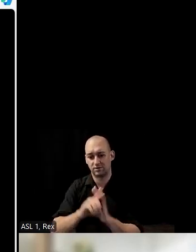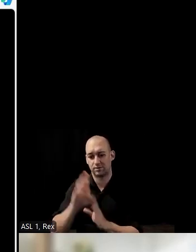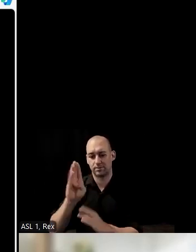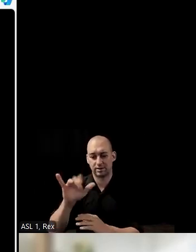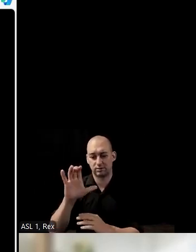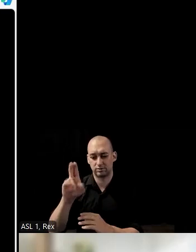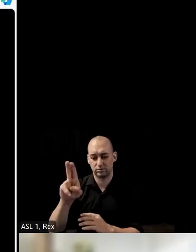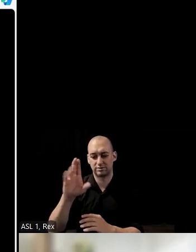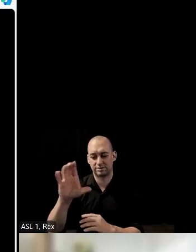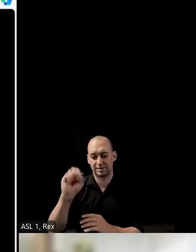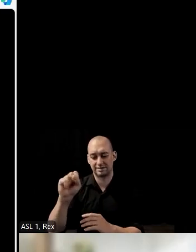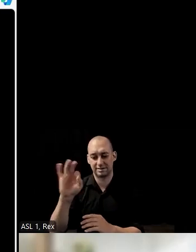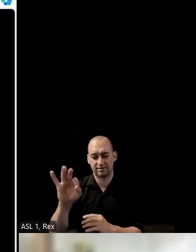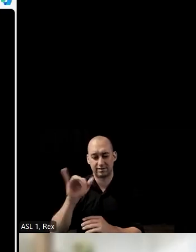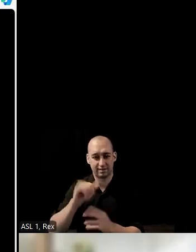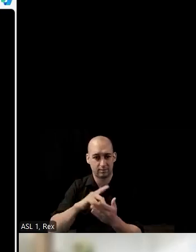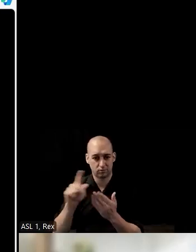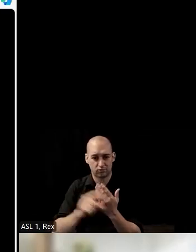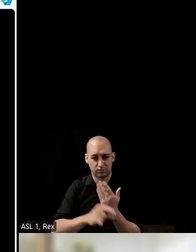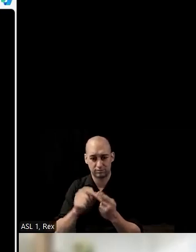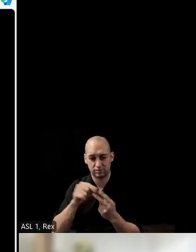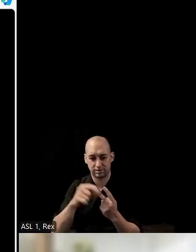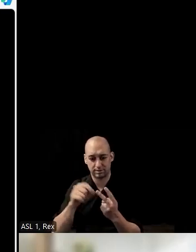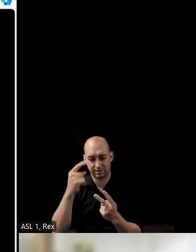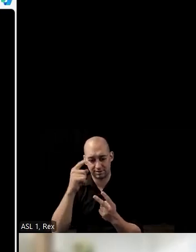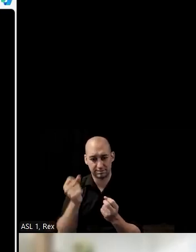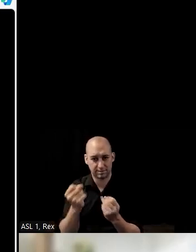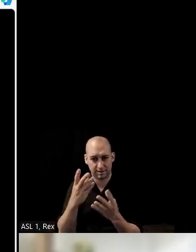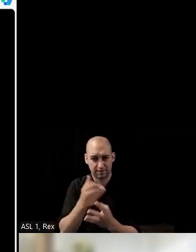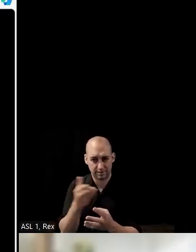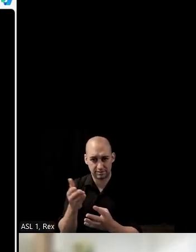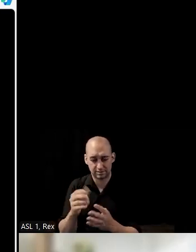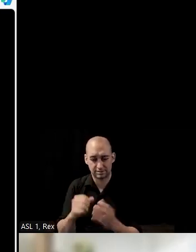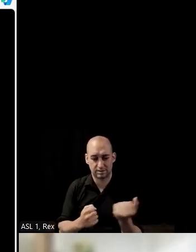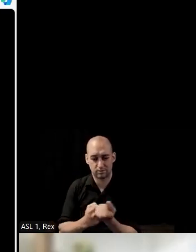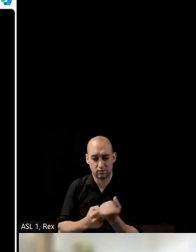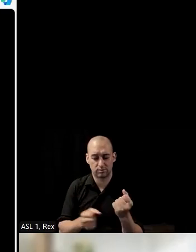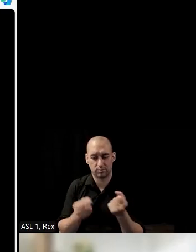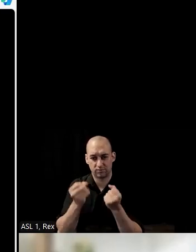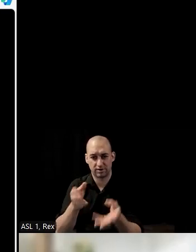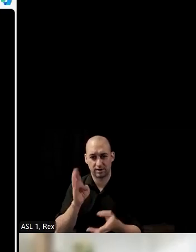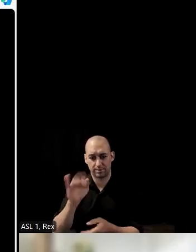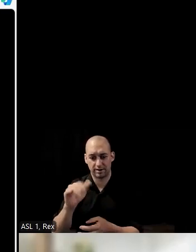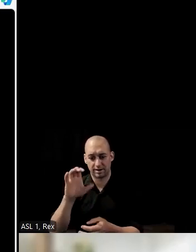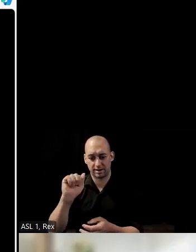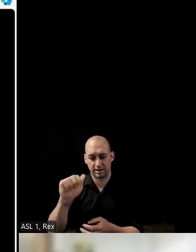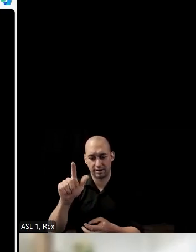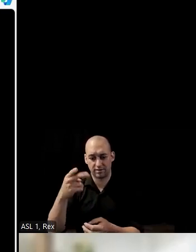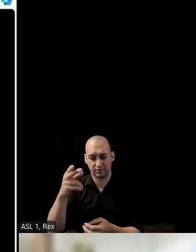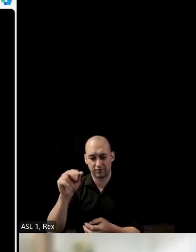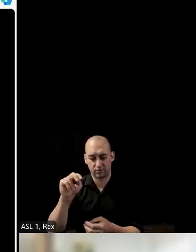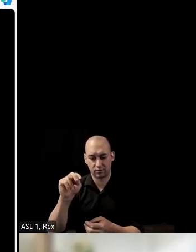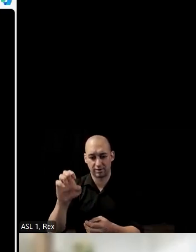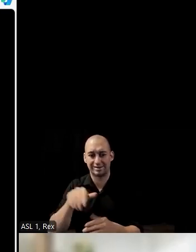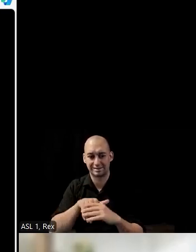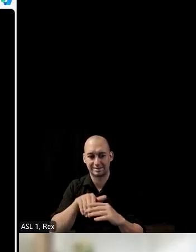this program was selected because of a couple of things. The support is provided by telephone, more accessible in